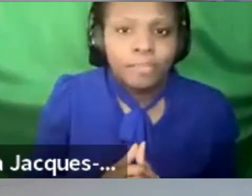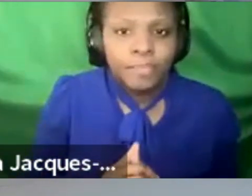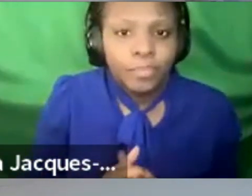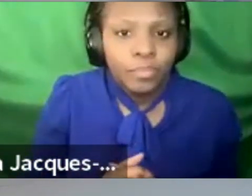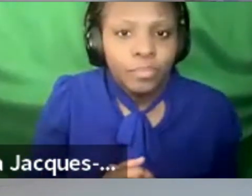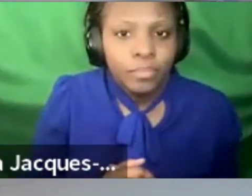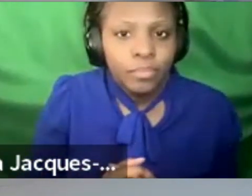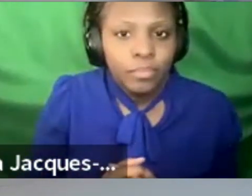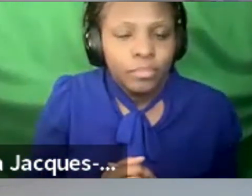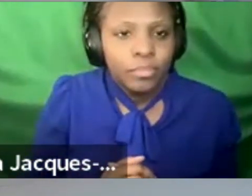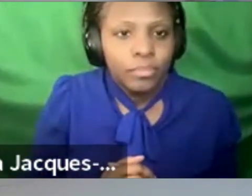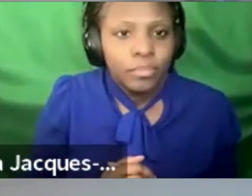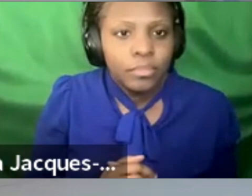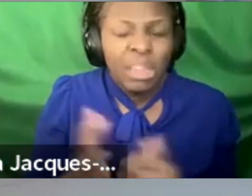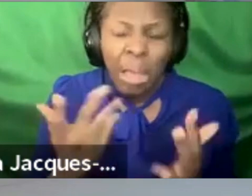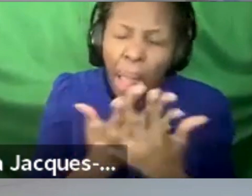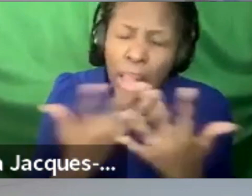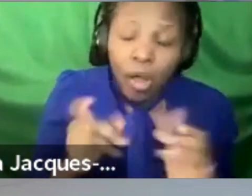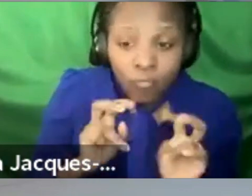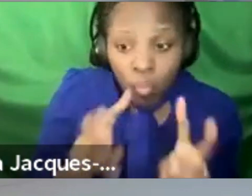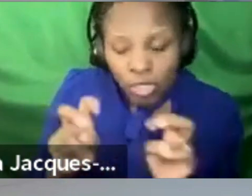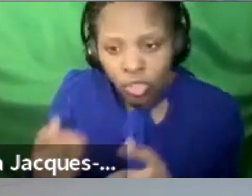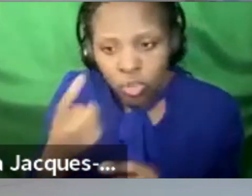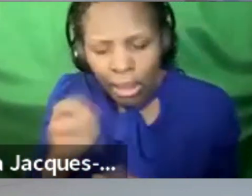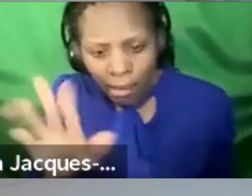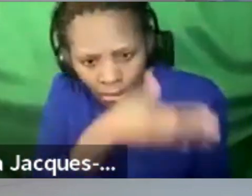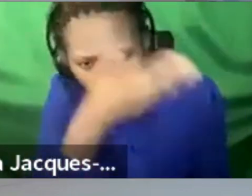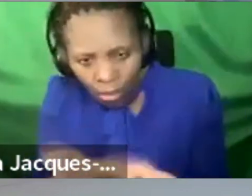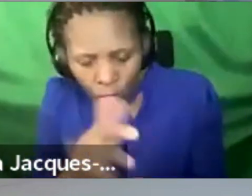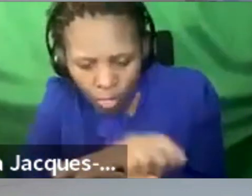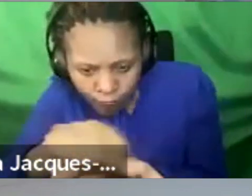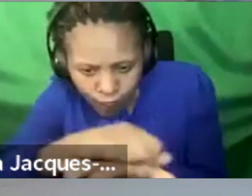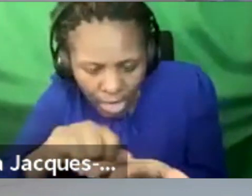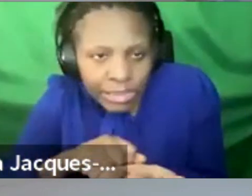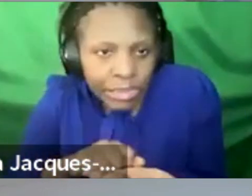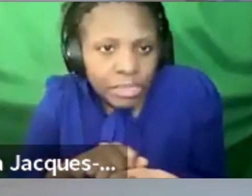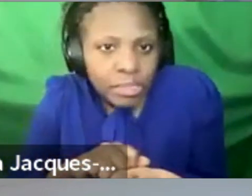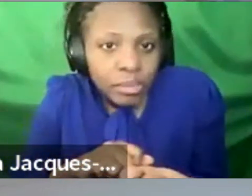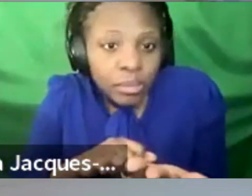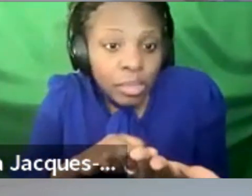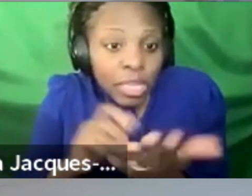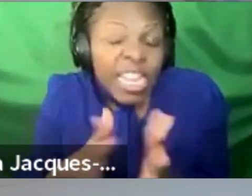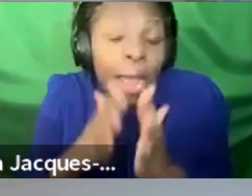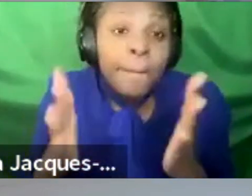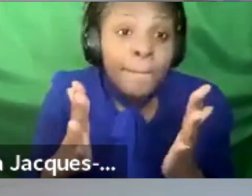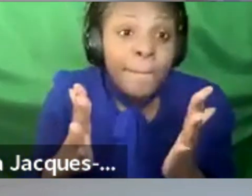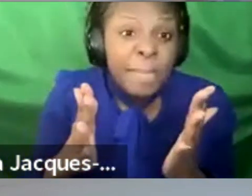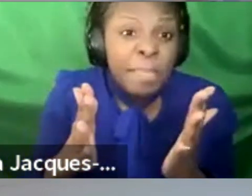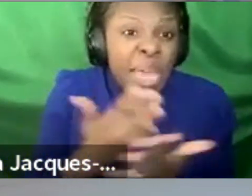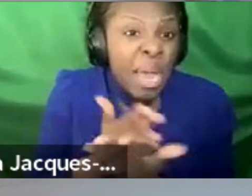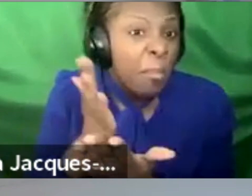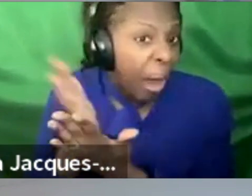the obviously the infinite amounts of ways you can interpret the writing is a big part of it.